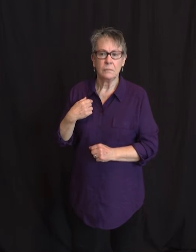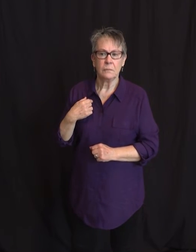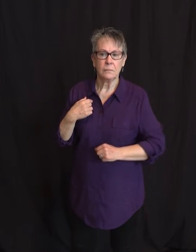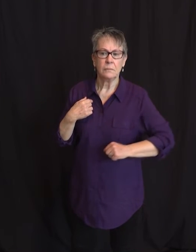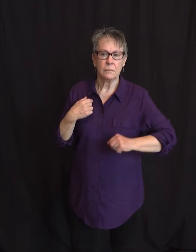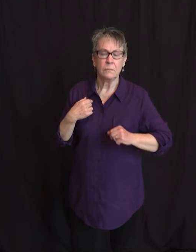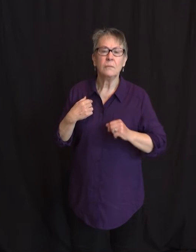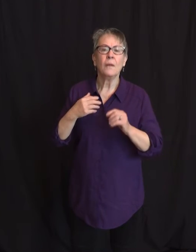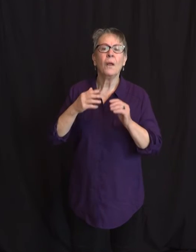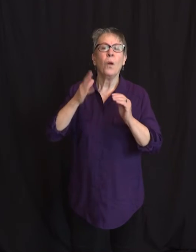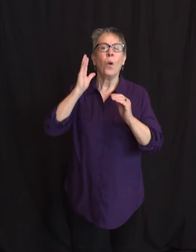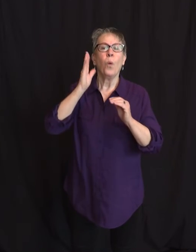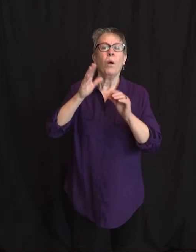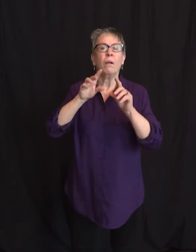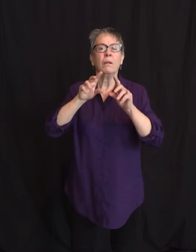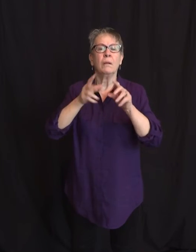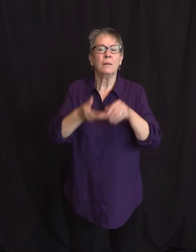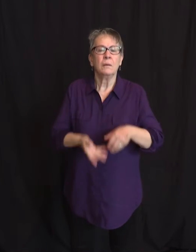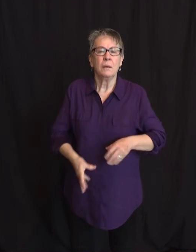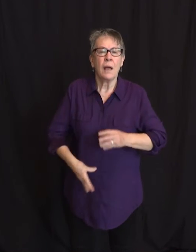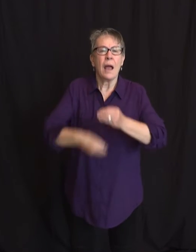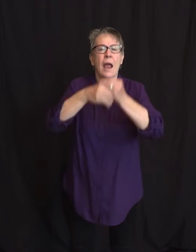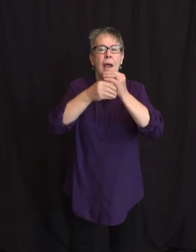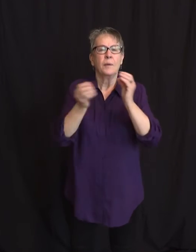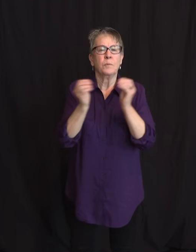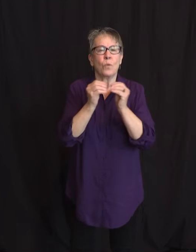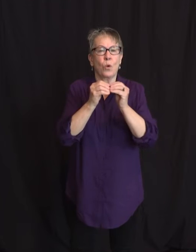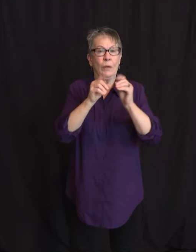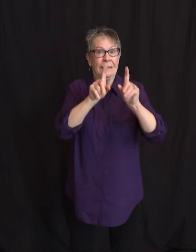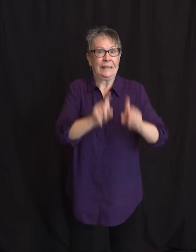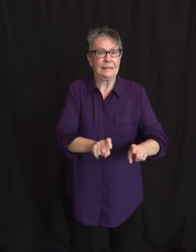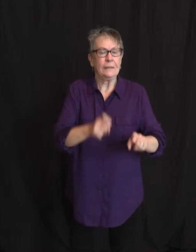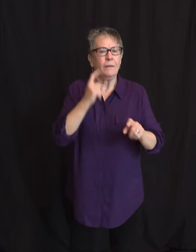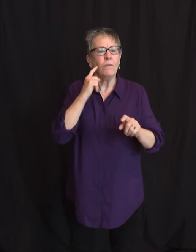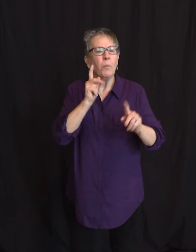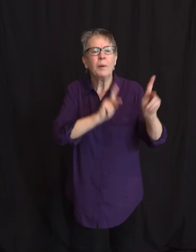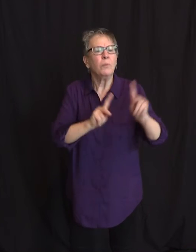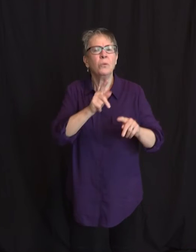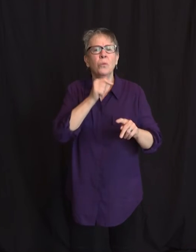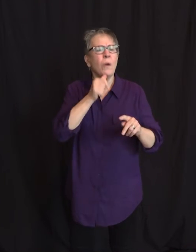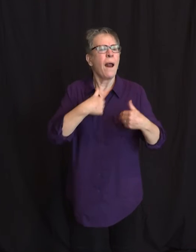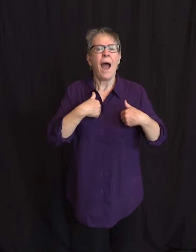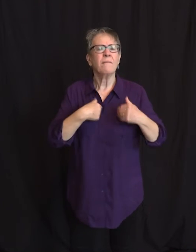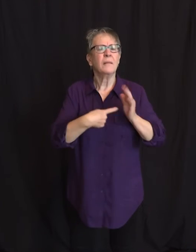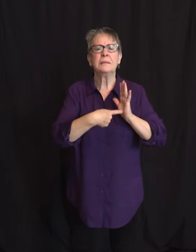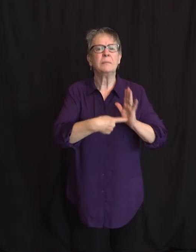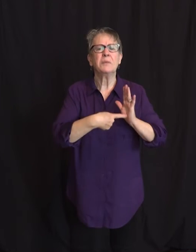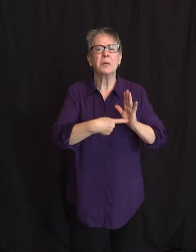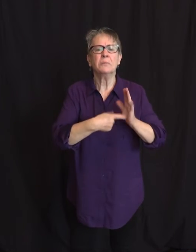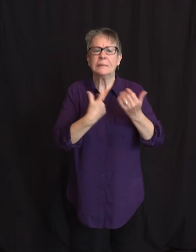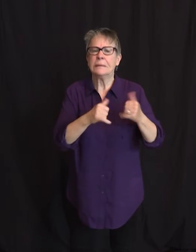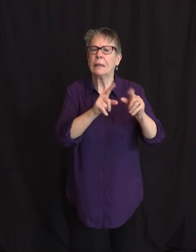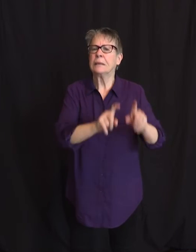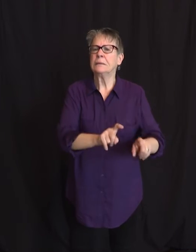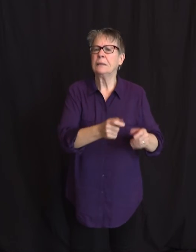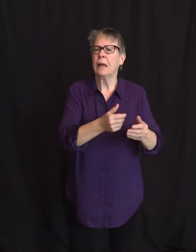hopefully, what we're expecting is that rate will come down. And you definitely want it to come down, as the World Health Organization says, to